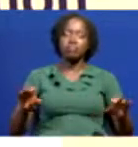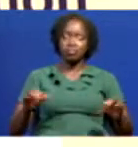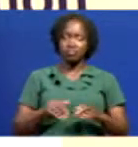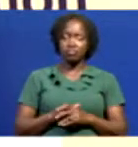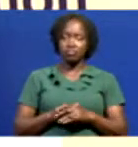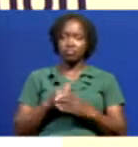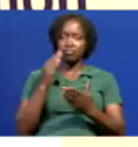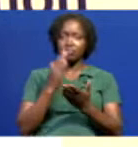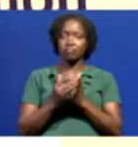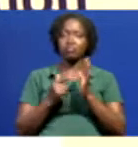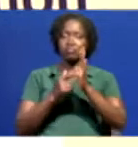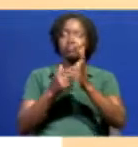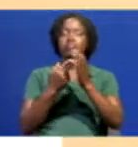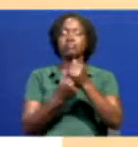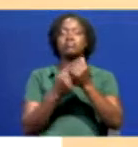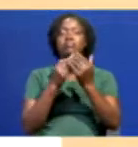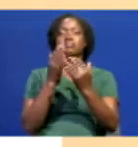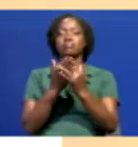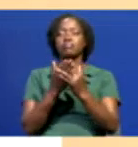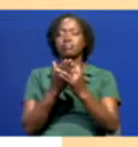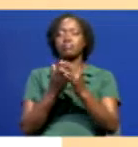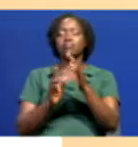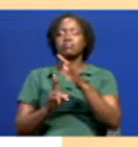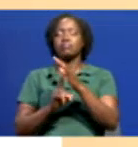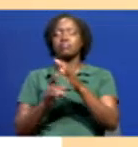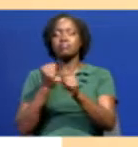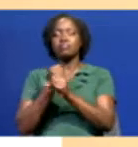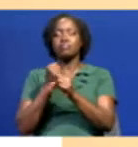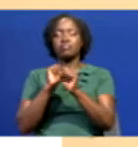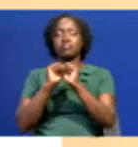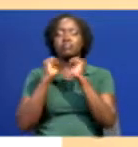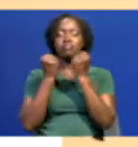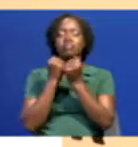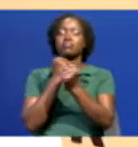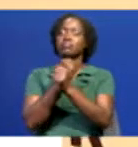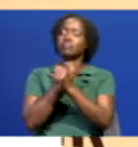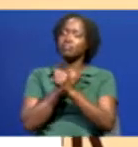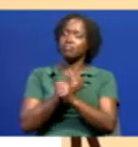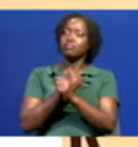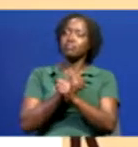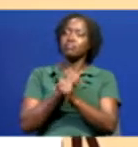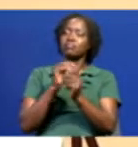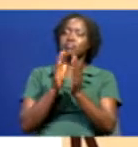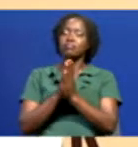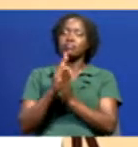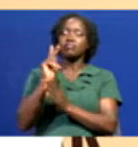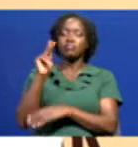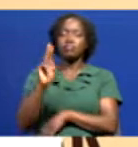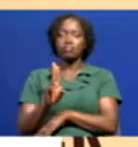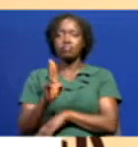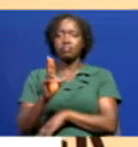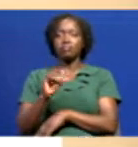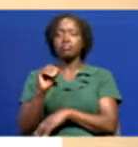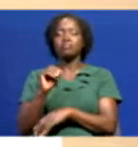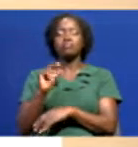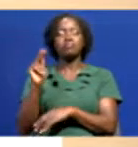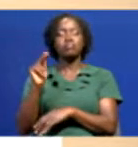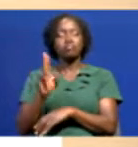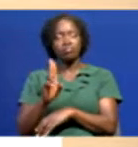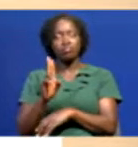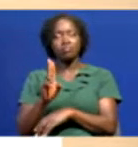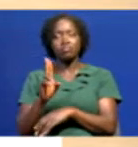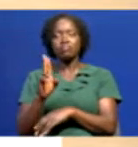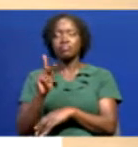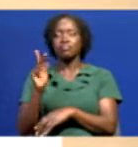reality show is a partnership between the Ministry of Labor and Social Protection, the Kenya Broadcasting Corporation, Kenyatta University, Kenya Industrial Property Institute,